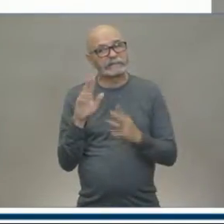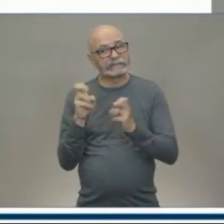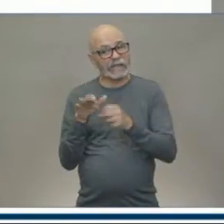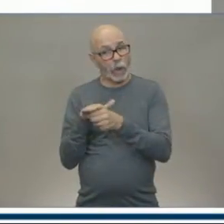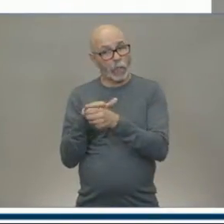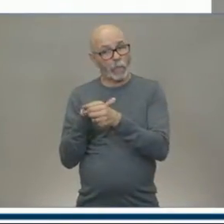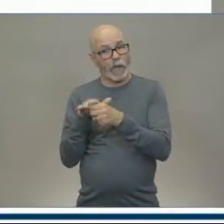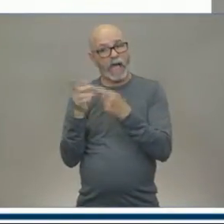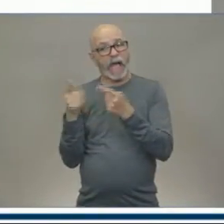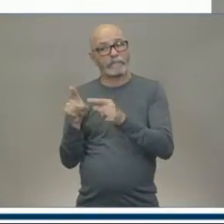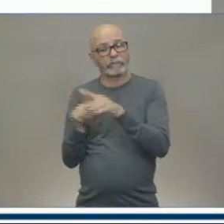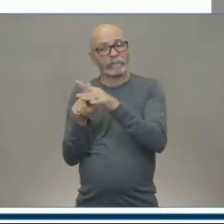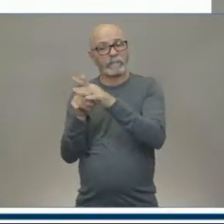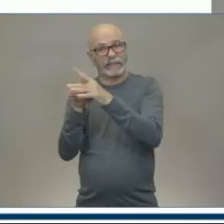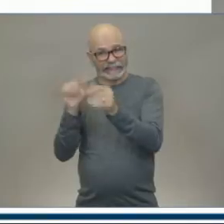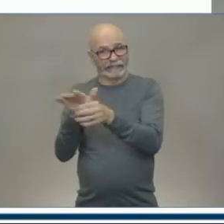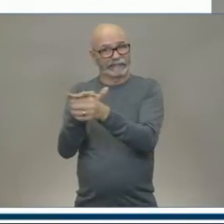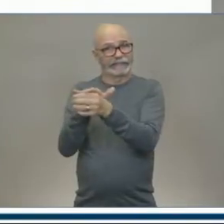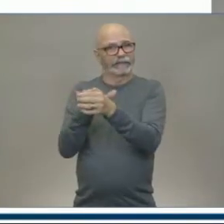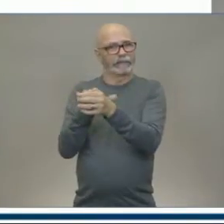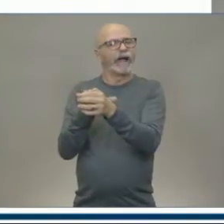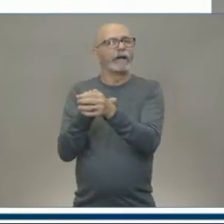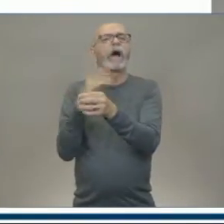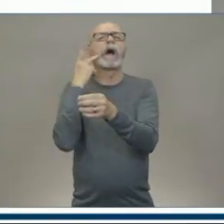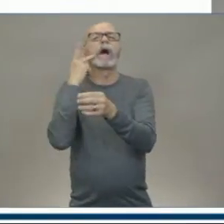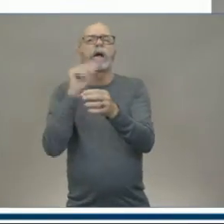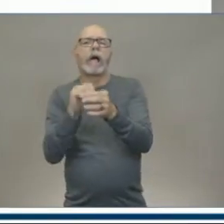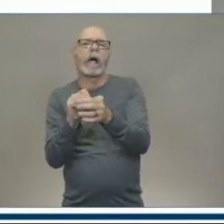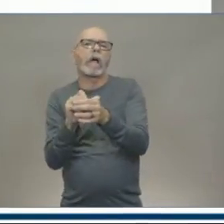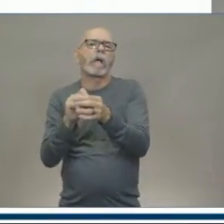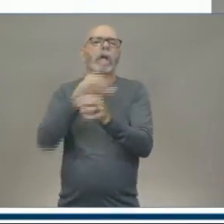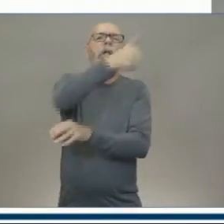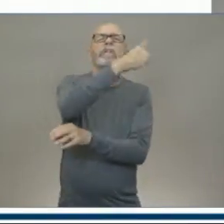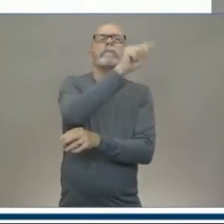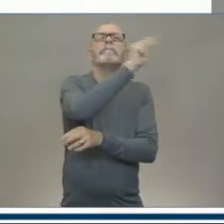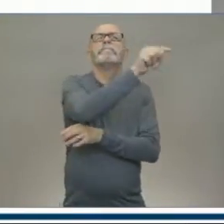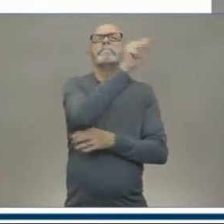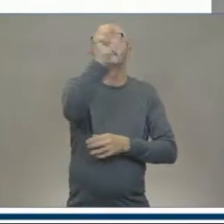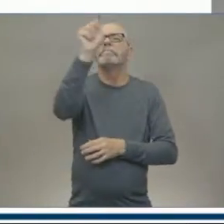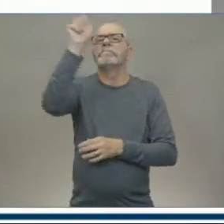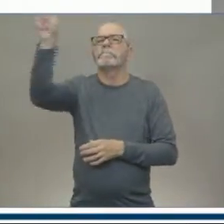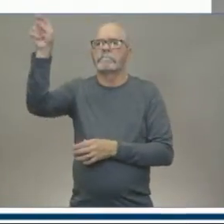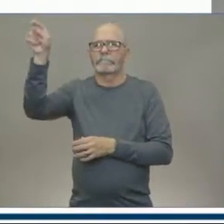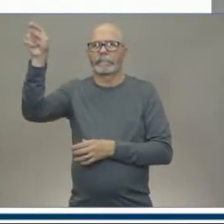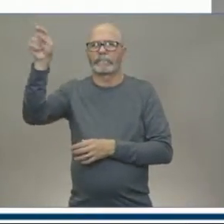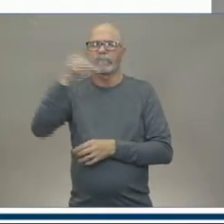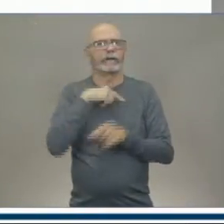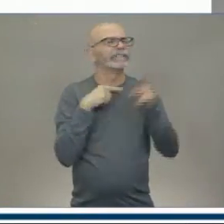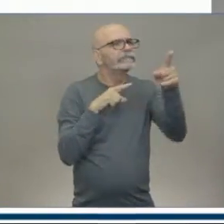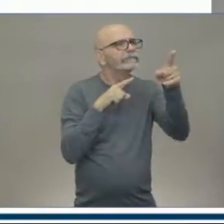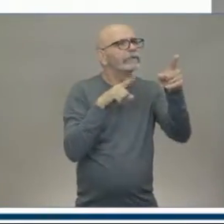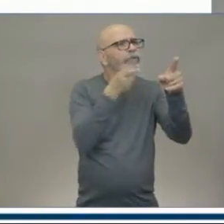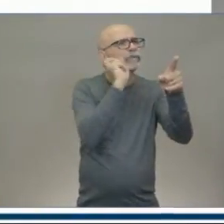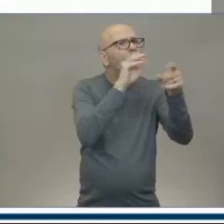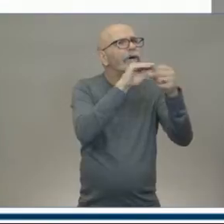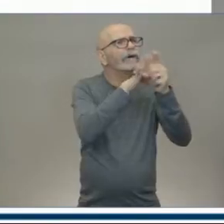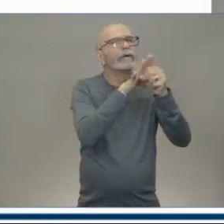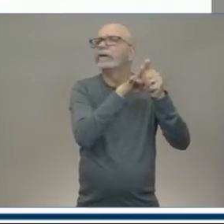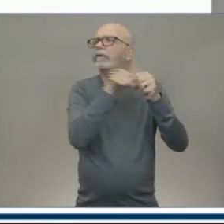look at other jurisdictions in the first wave that once you start to detect cases that are local spread, you probably had a couple of